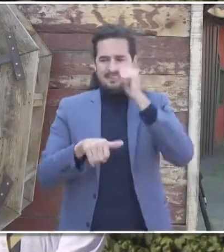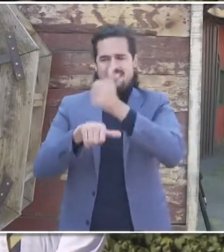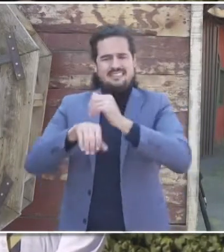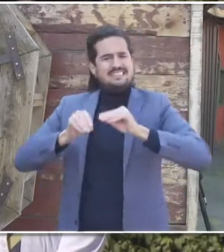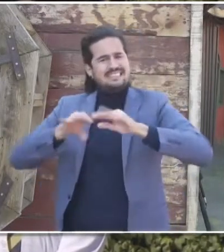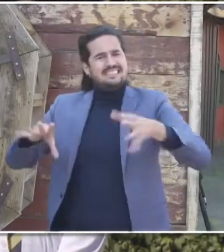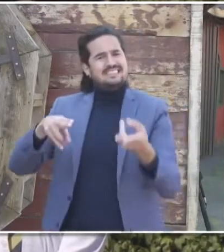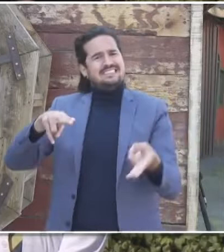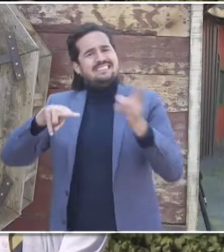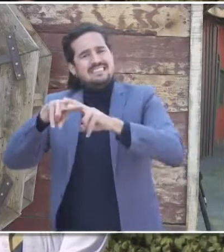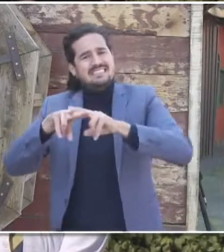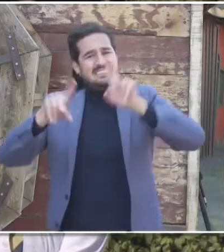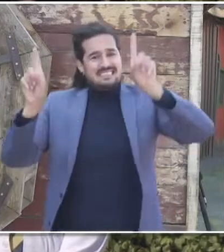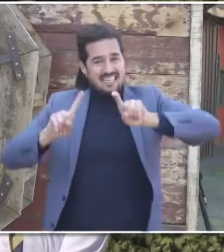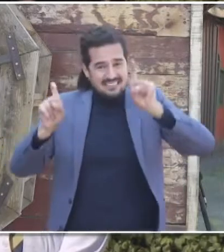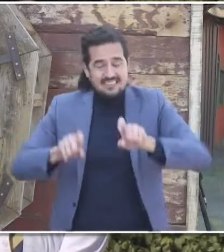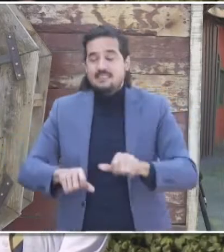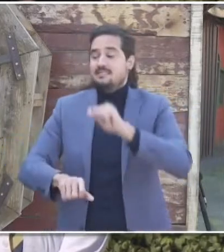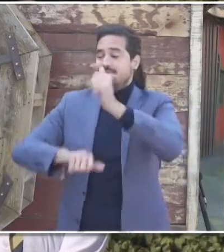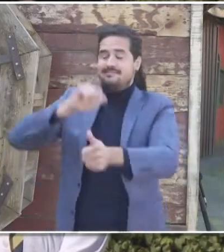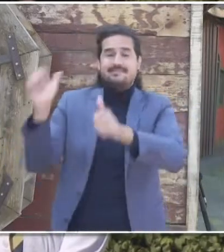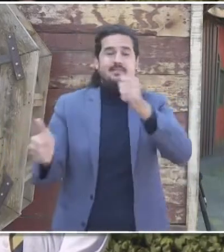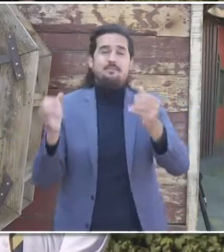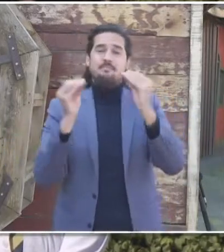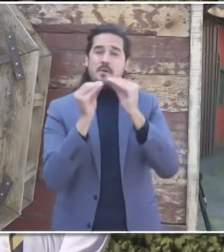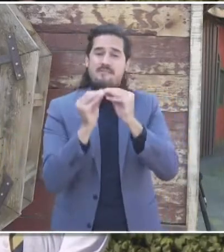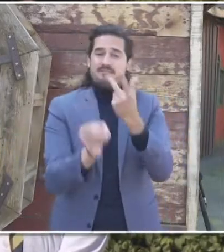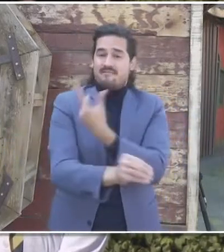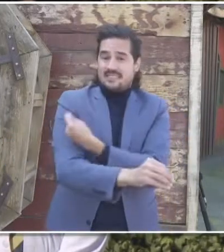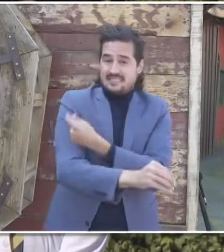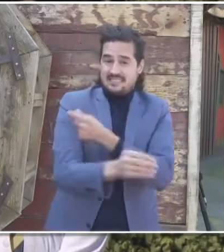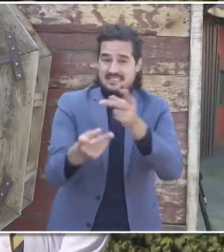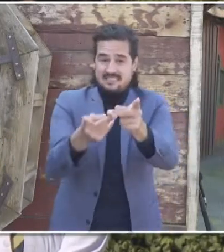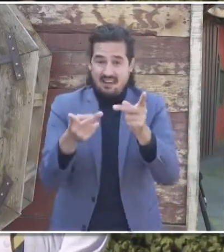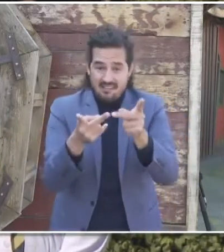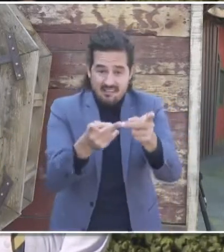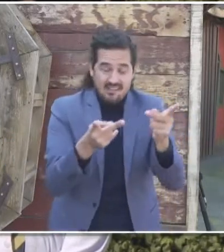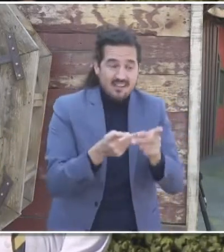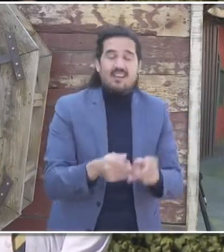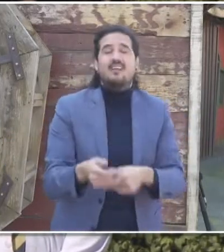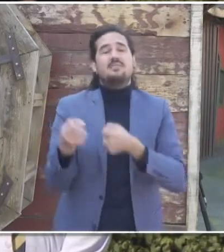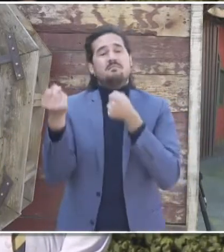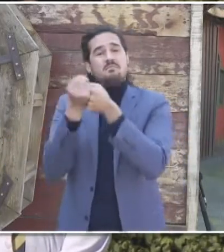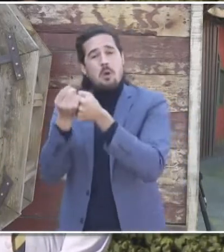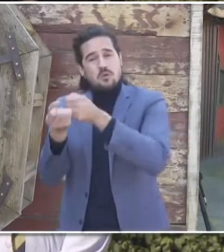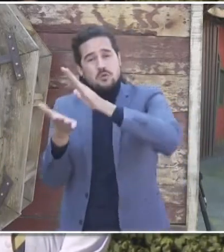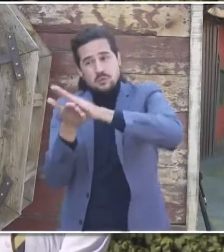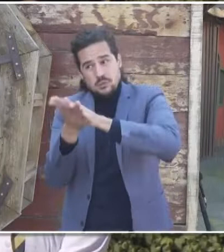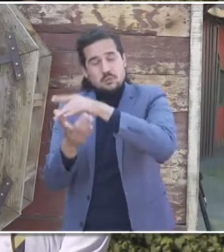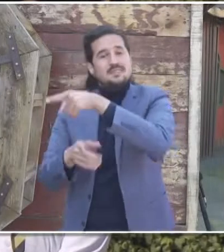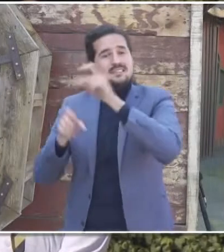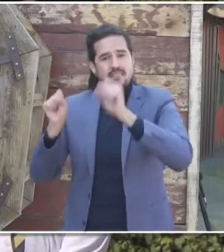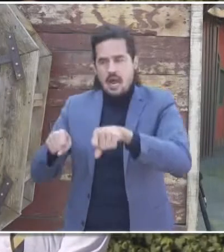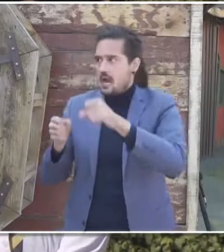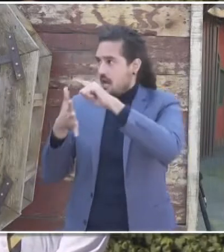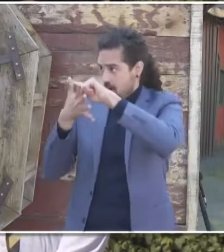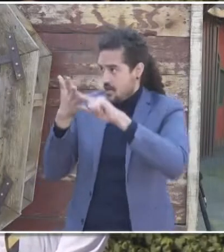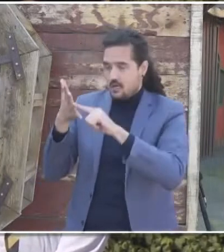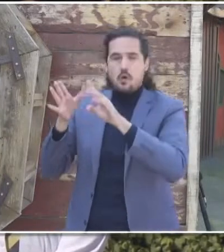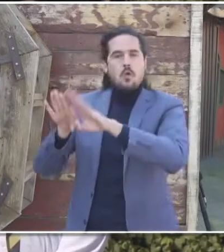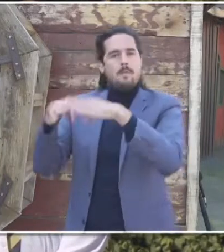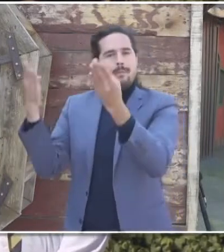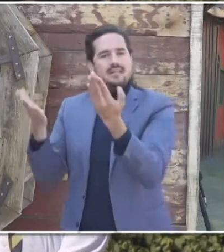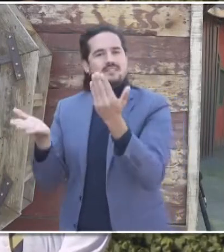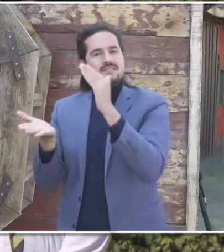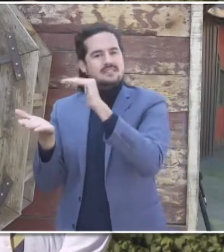up of trying to provide protection for our schools so that we can get them open again, because we must get our schools open again and